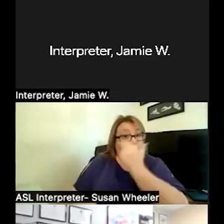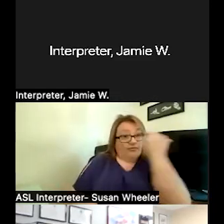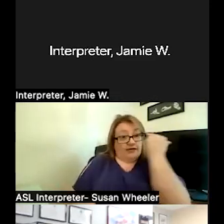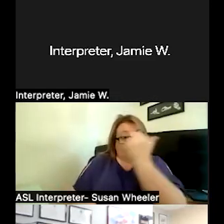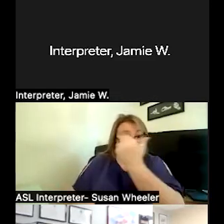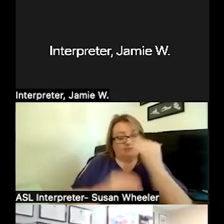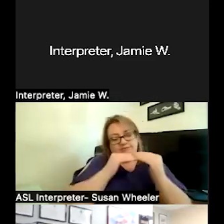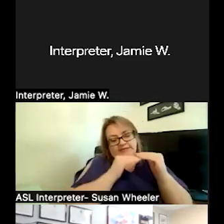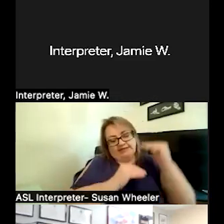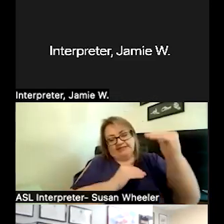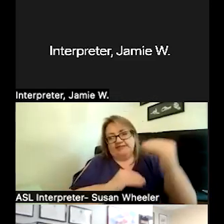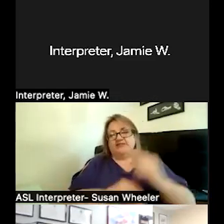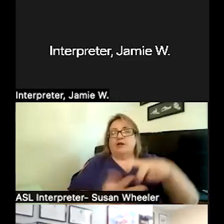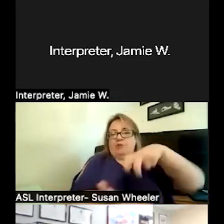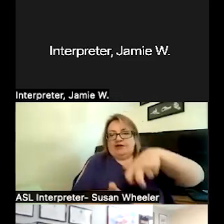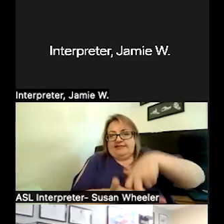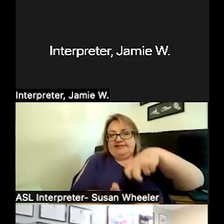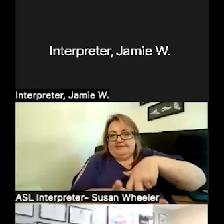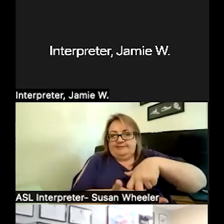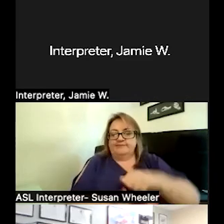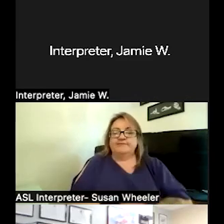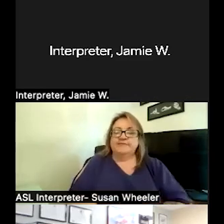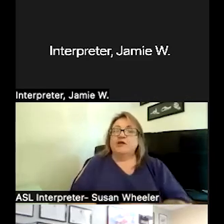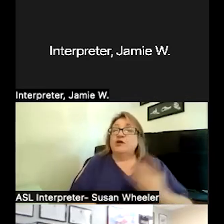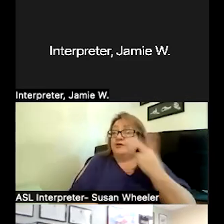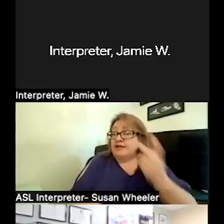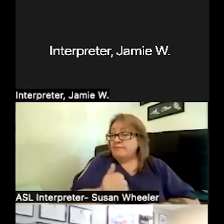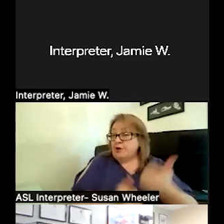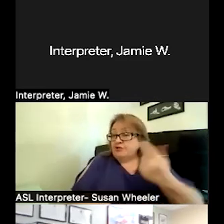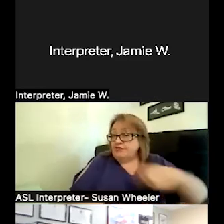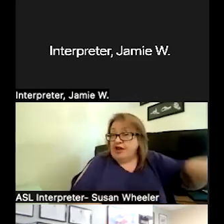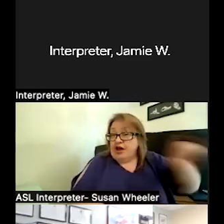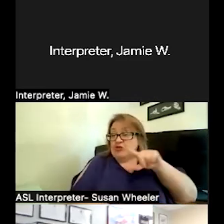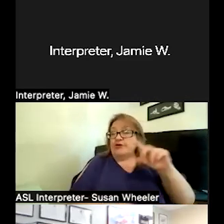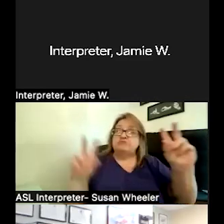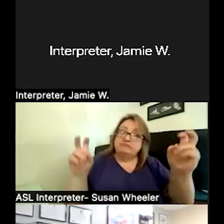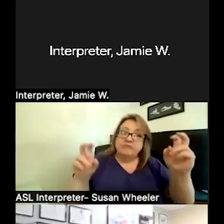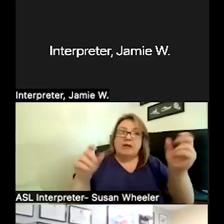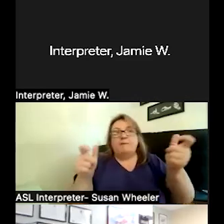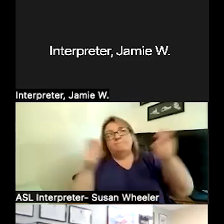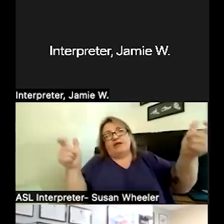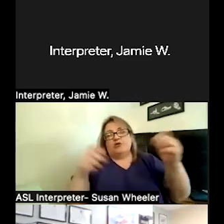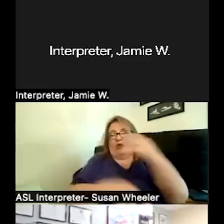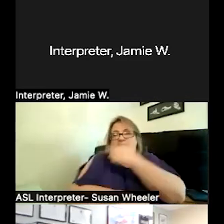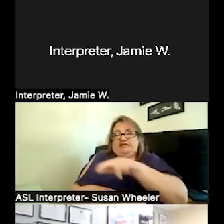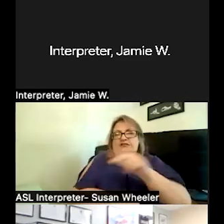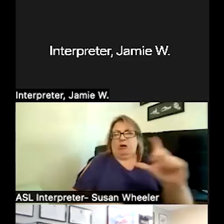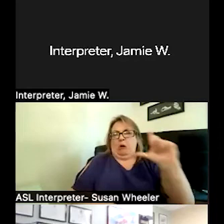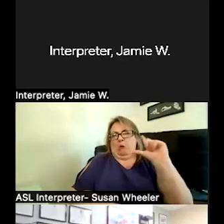exceeds Protestantism. You can see most of the other so-called major religions are very, very